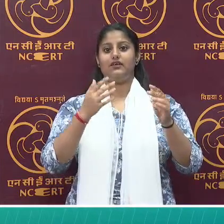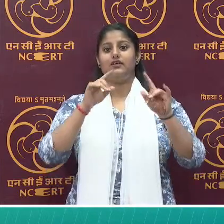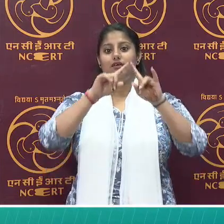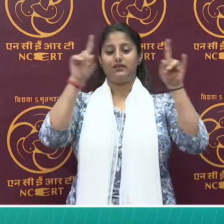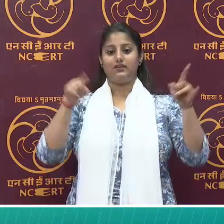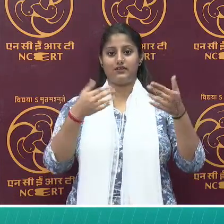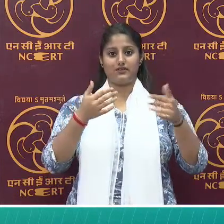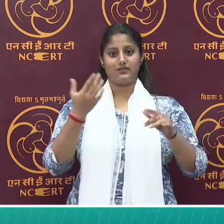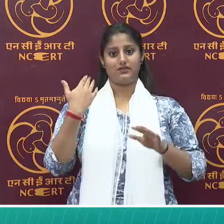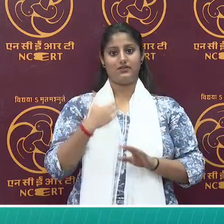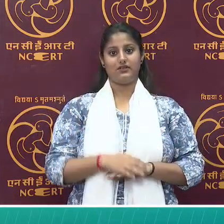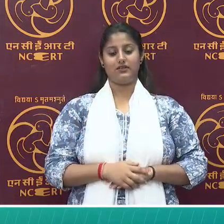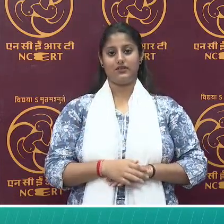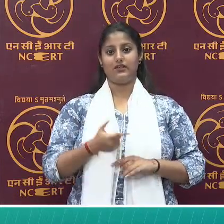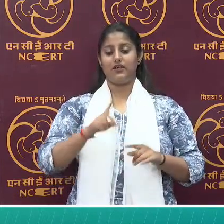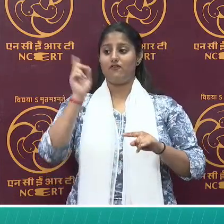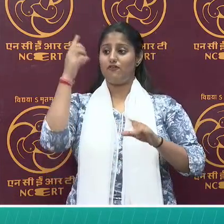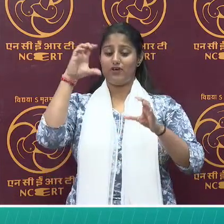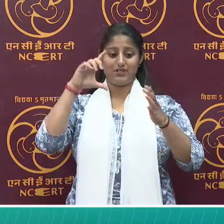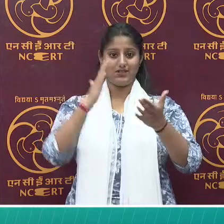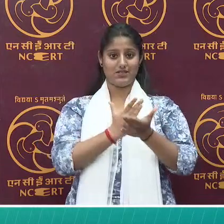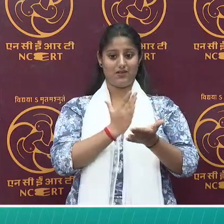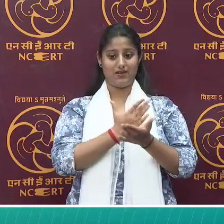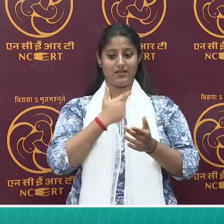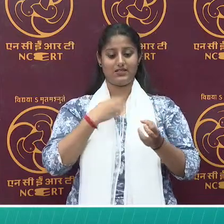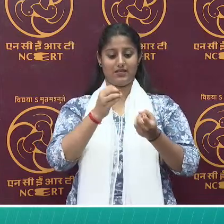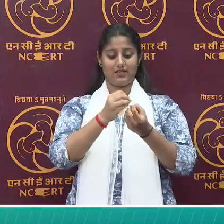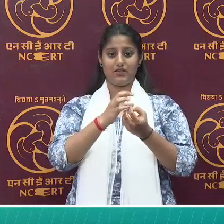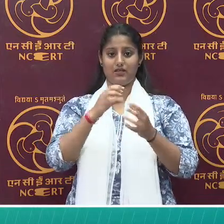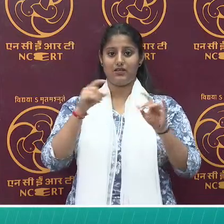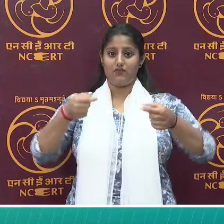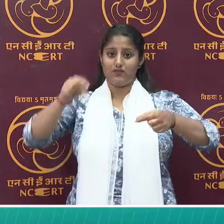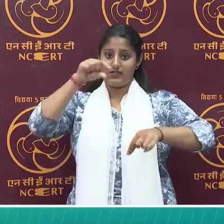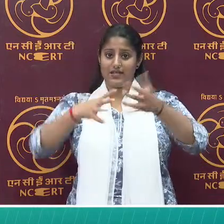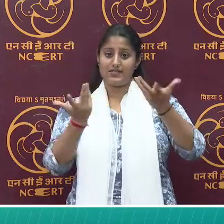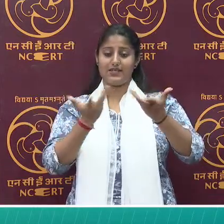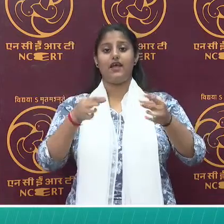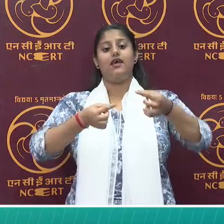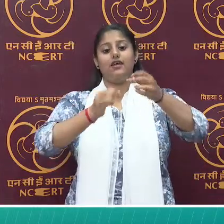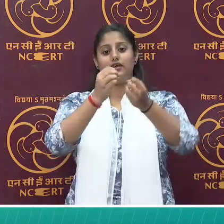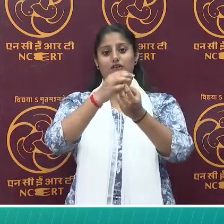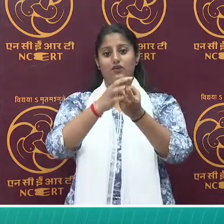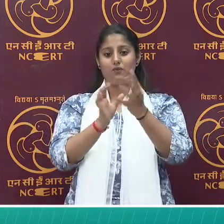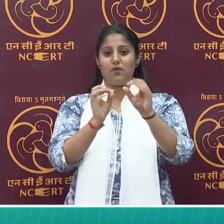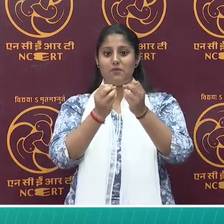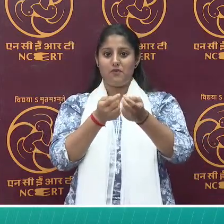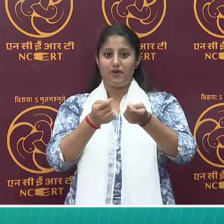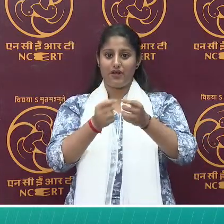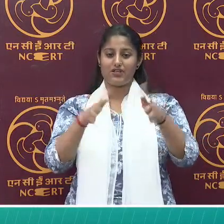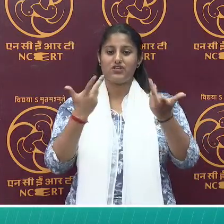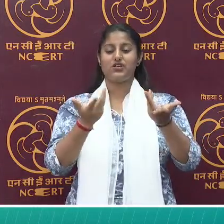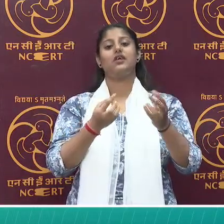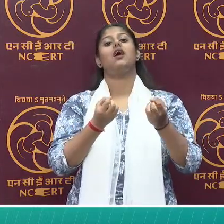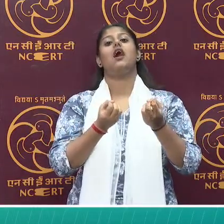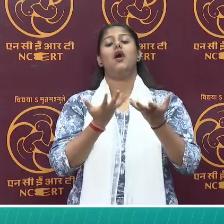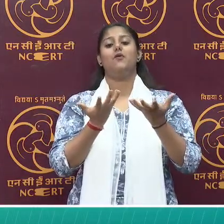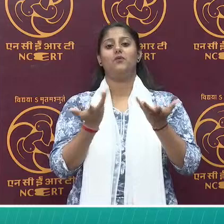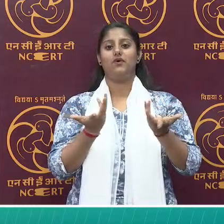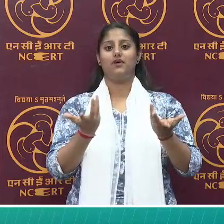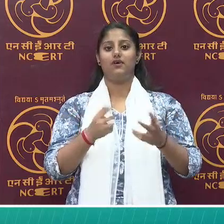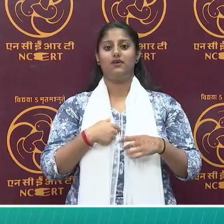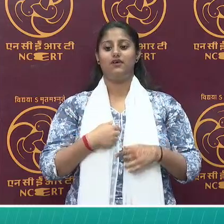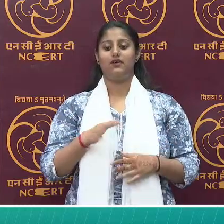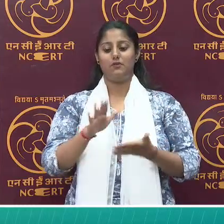the very first chapter of grade 8, that is crop production and management. Basic chapter but